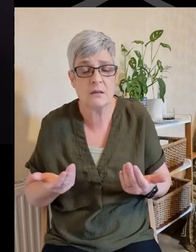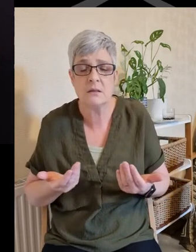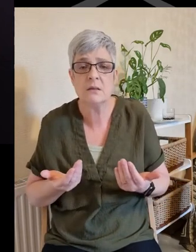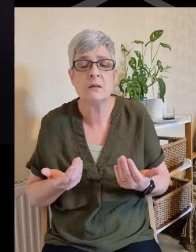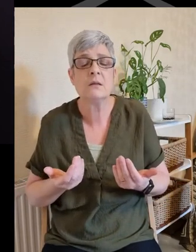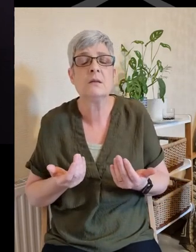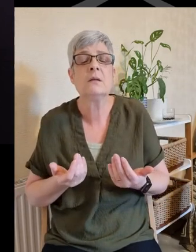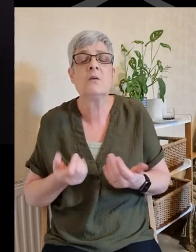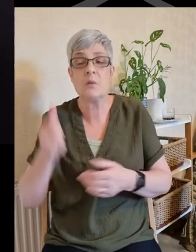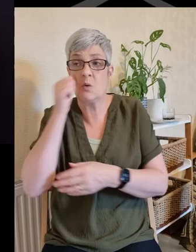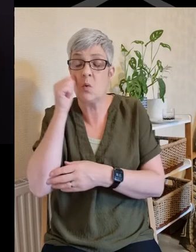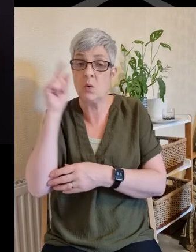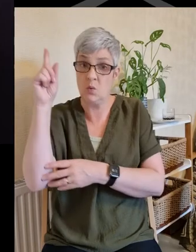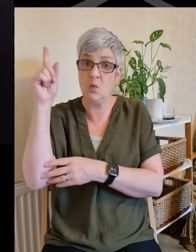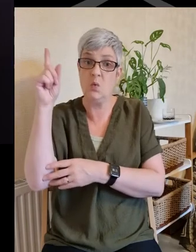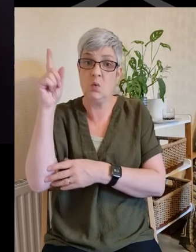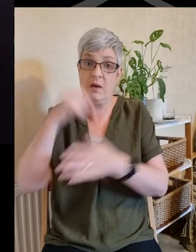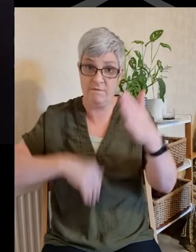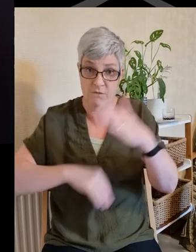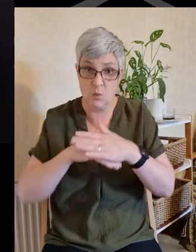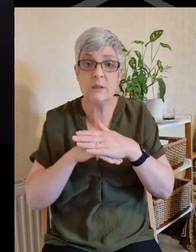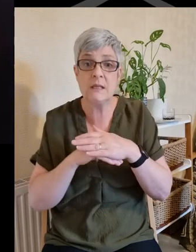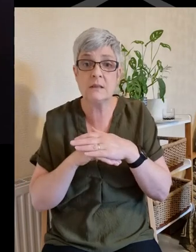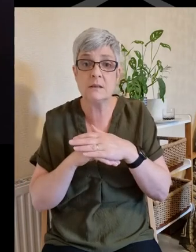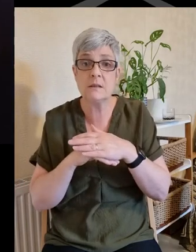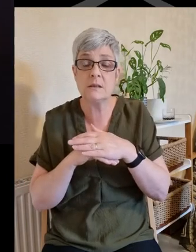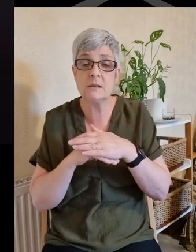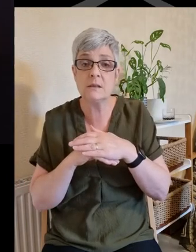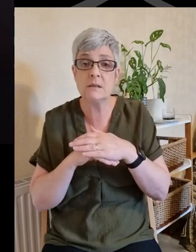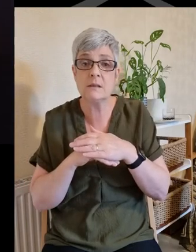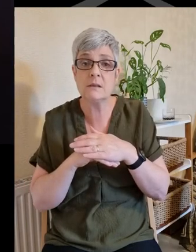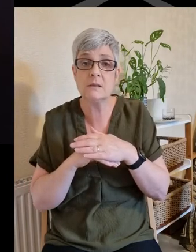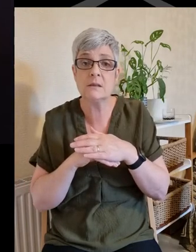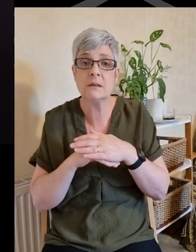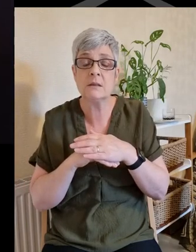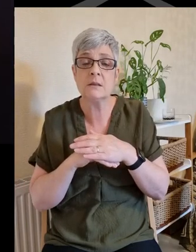May we know you in all your fullness.